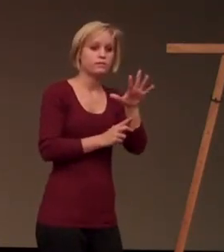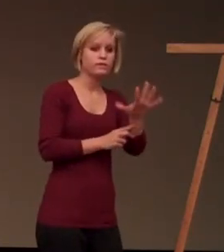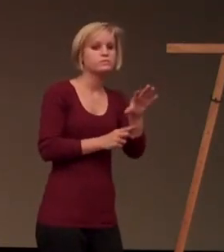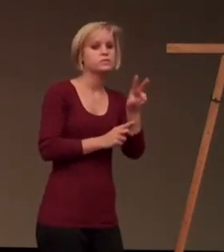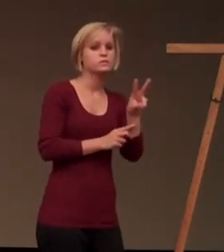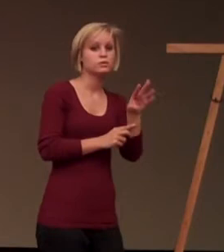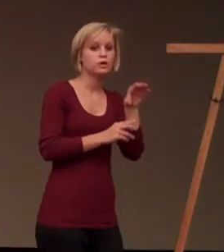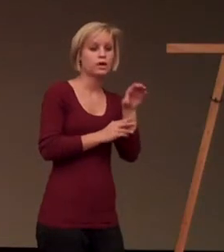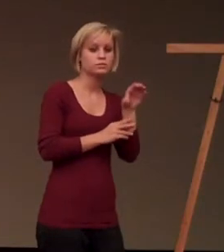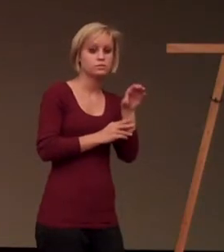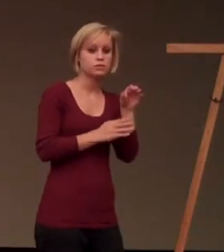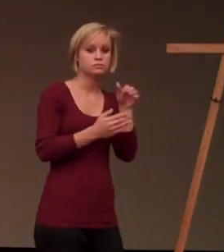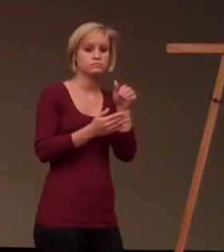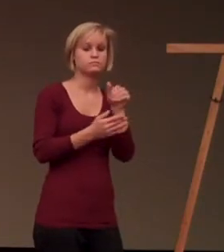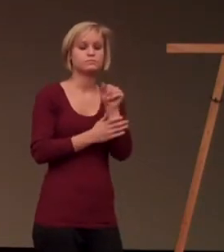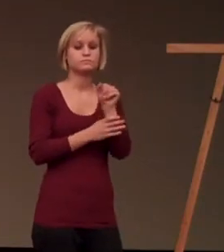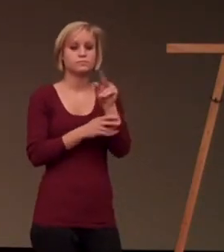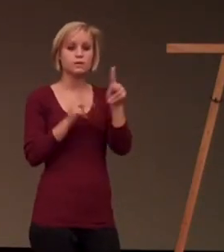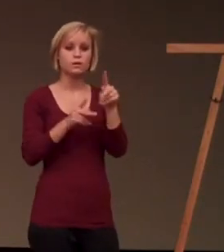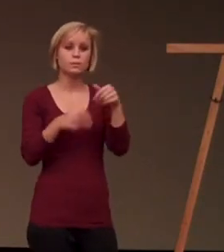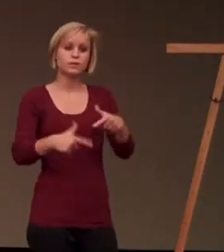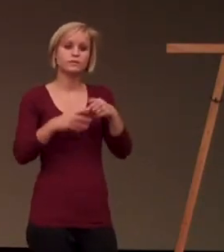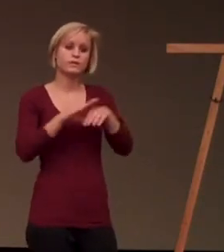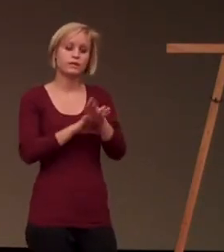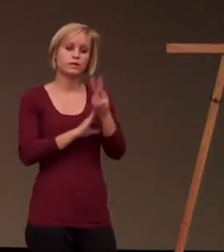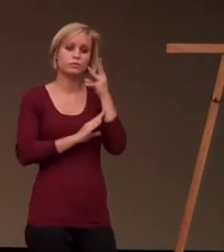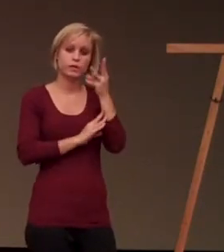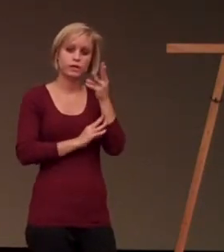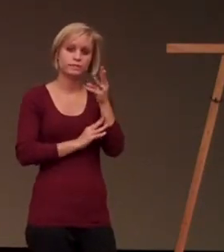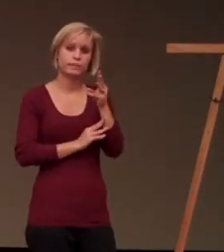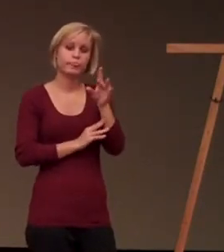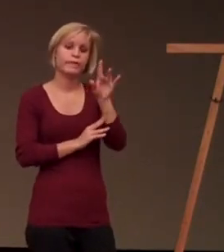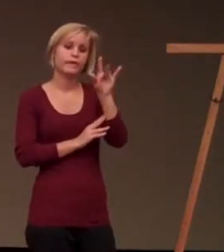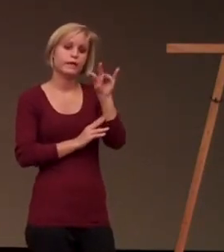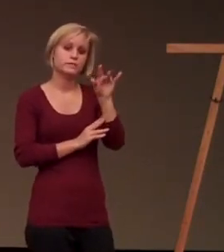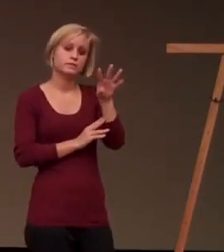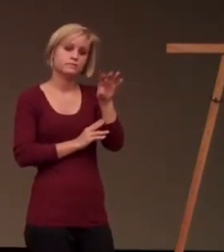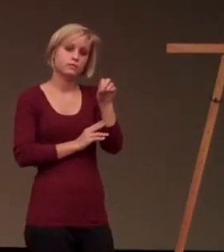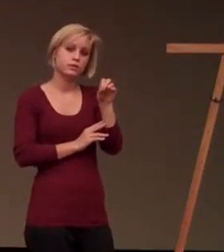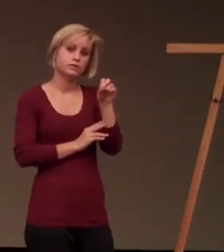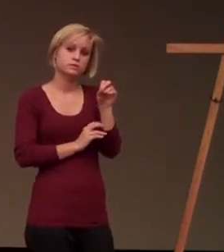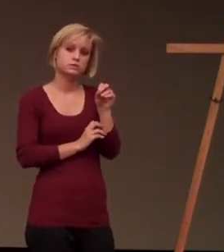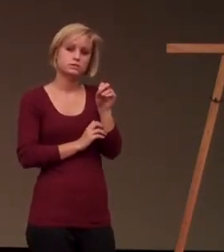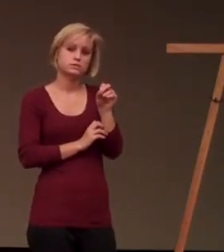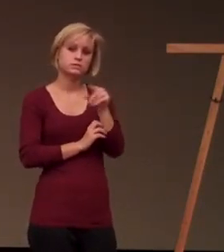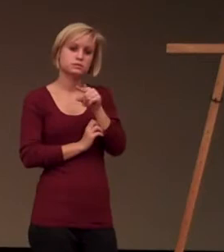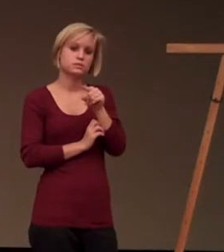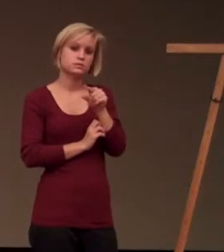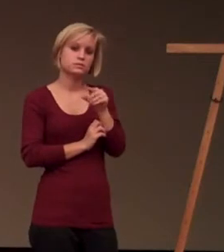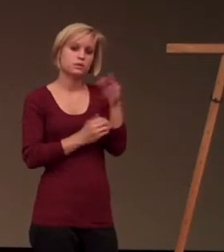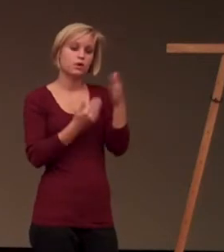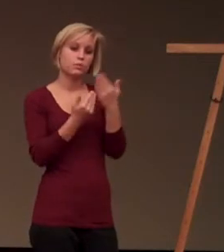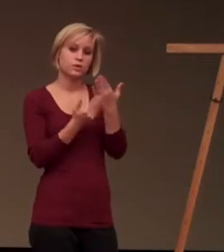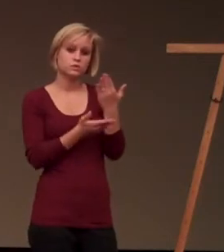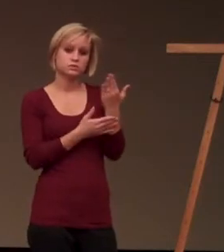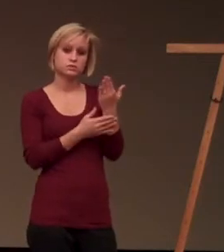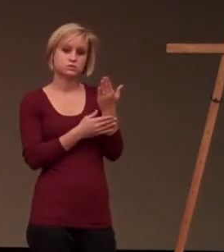Wheeling. In the next census, in 1840, there are